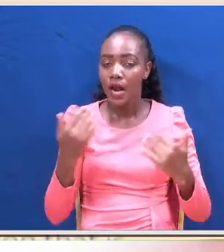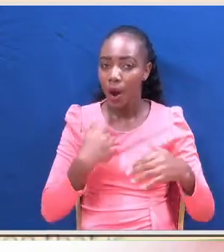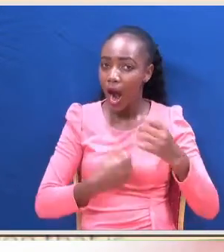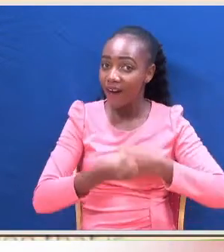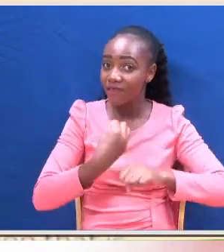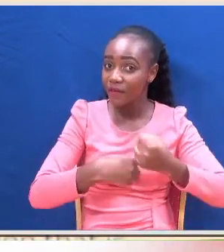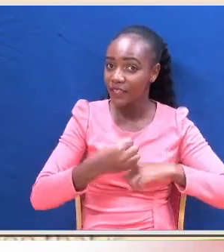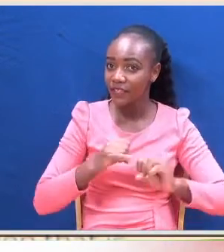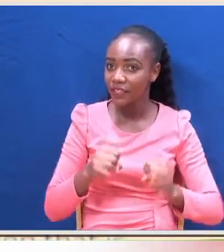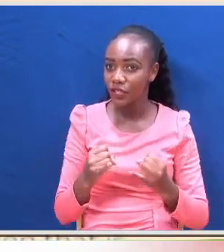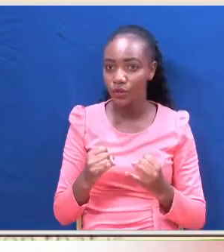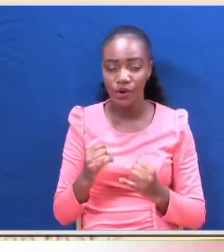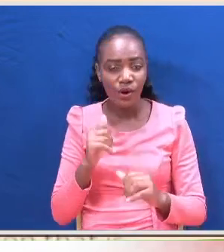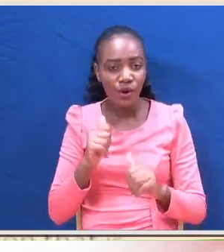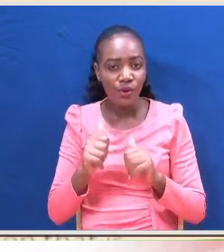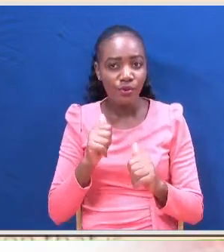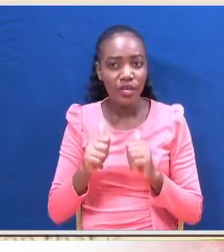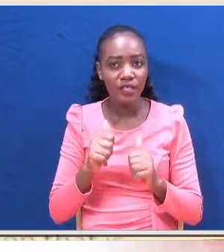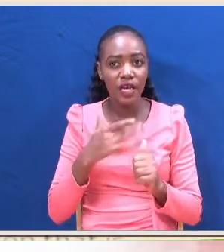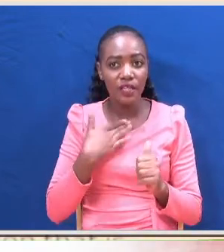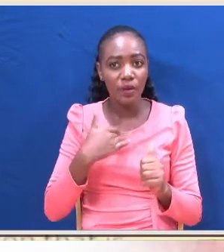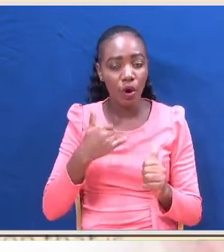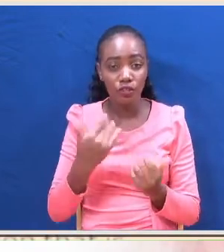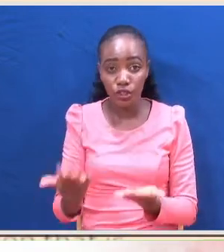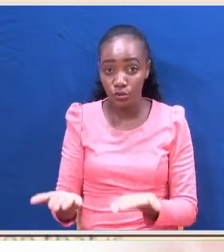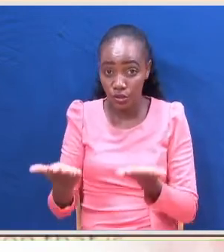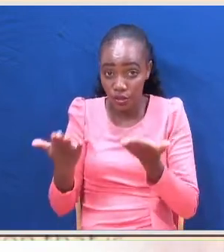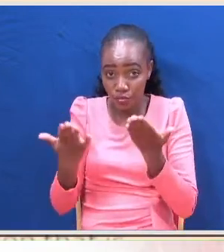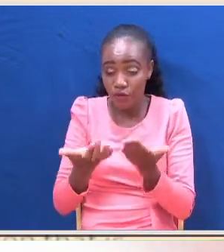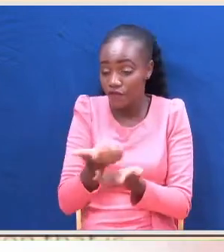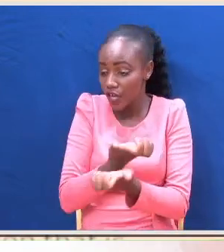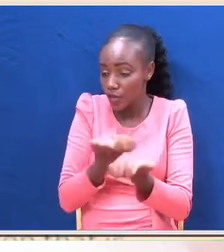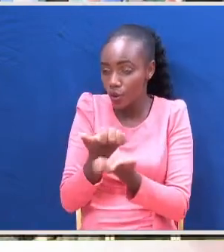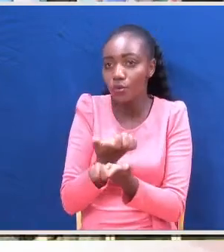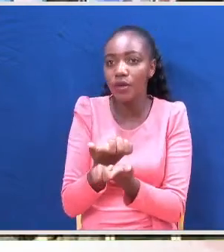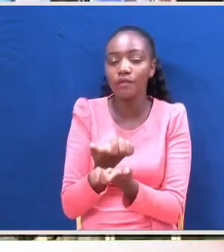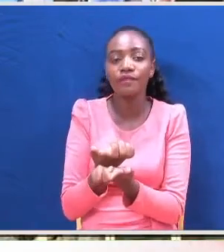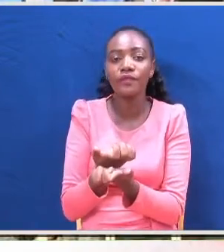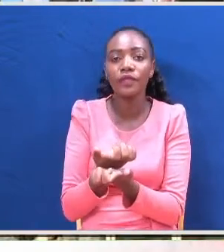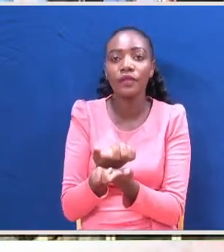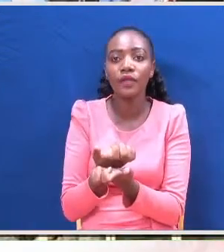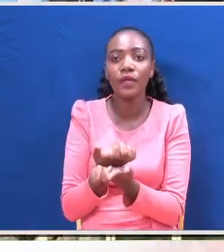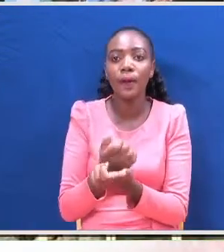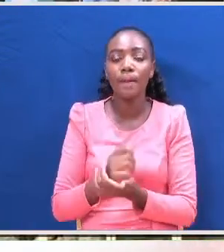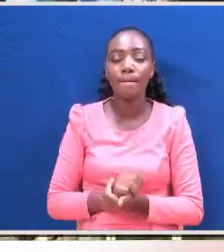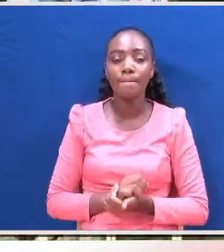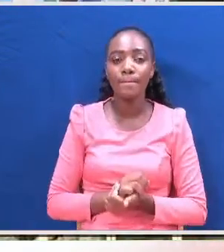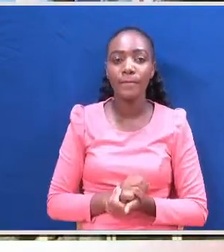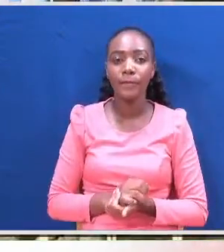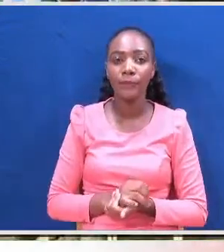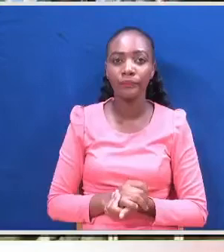interventions which have multiplier effects on productivity and employment creation.